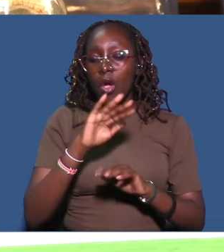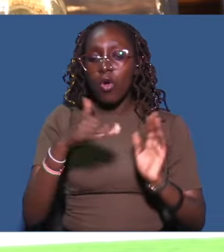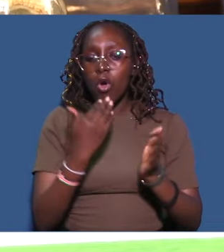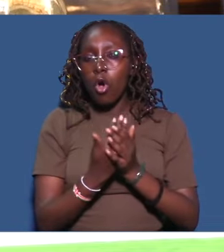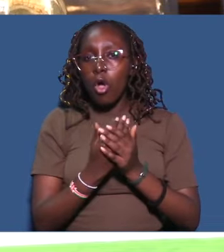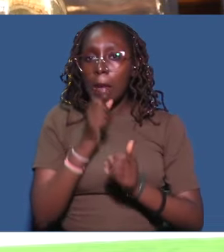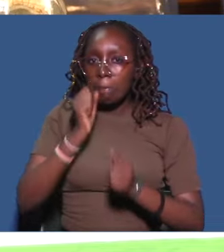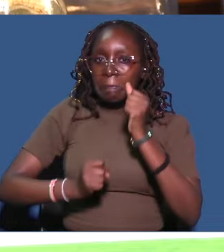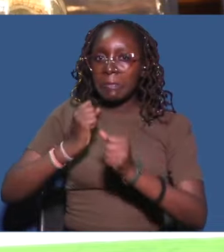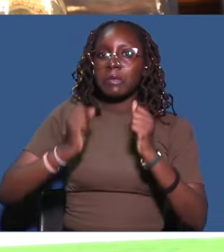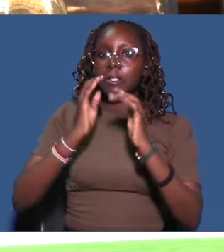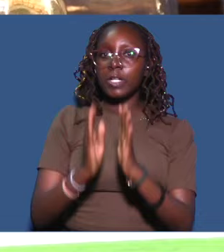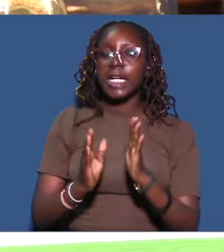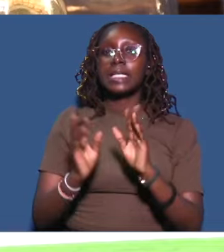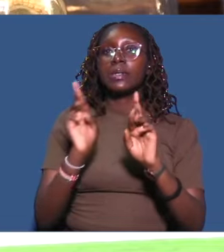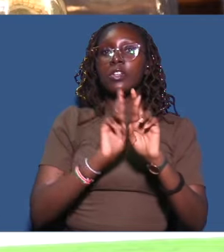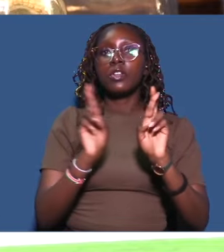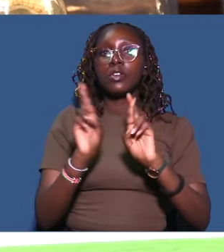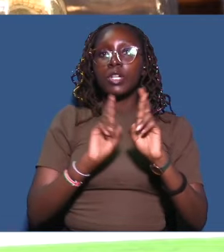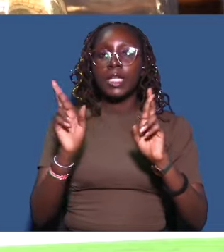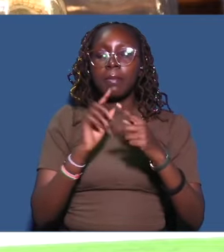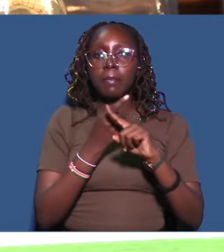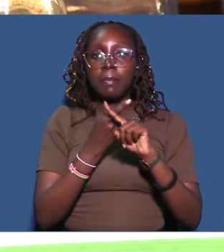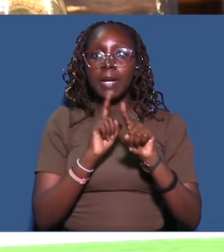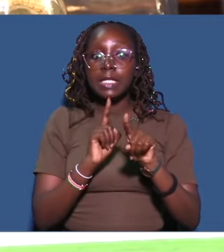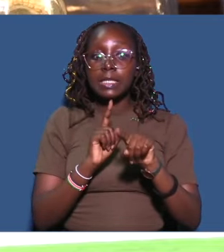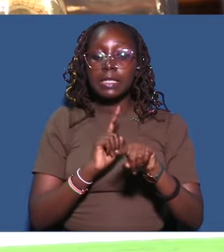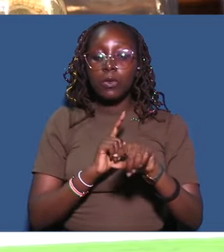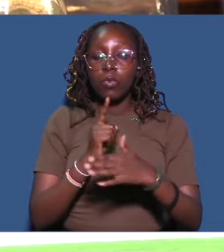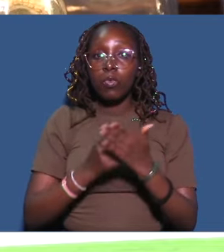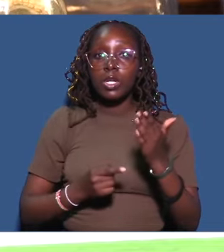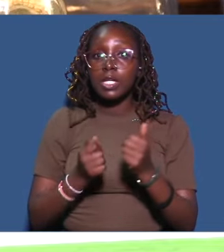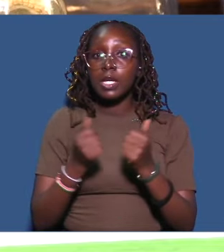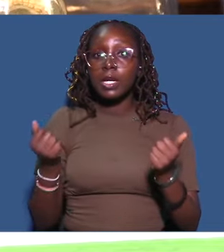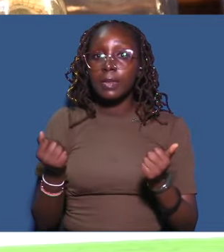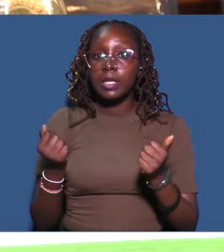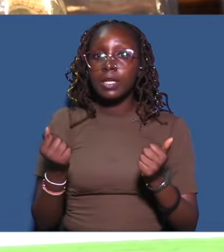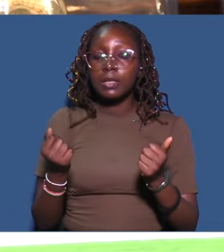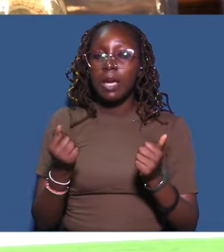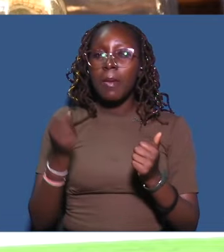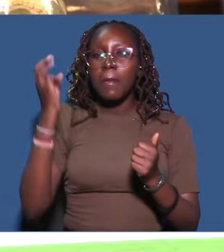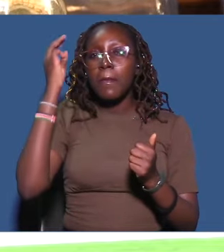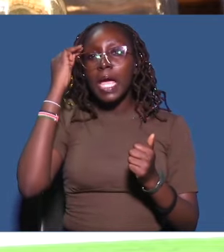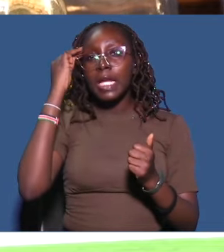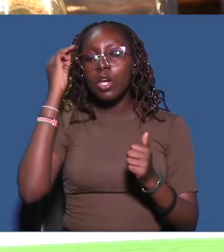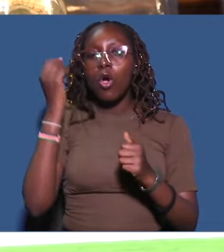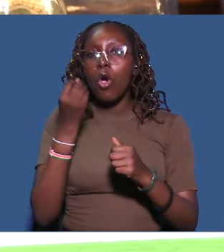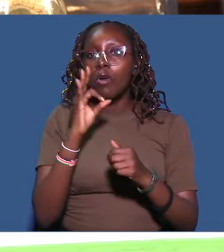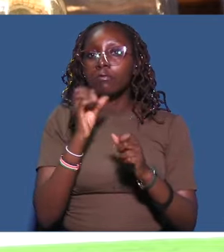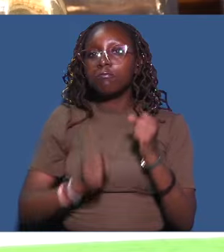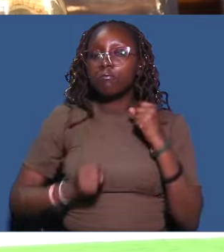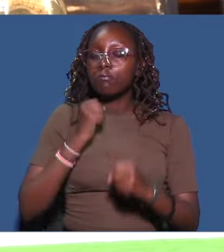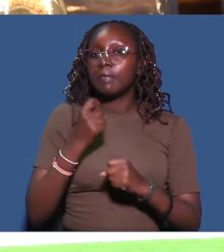And all of them went to Paris. But it happened what happened. But the mindset of an athlete is that even if I lose, I will still